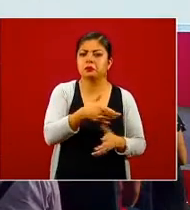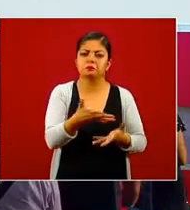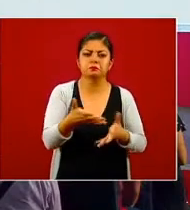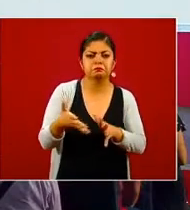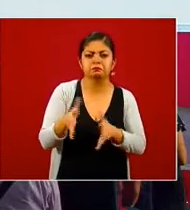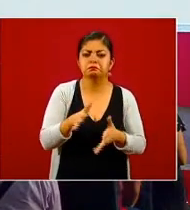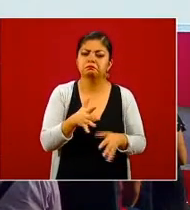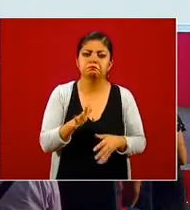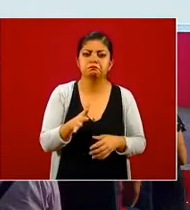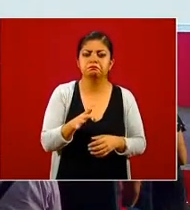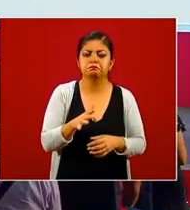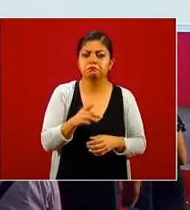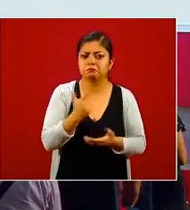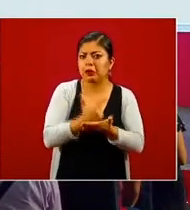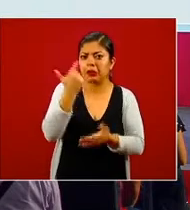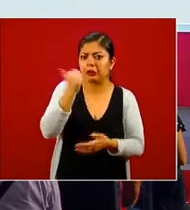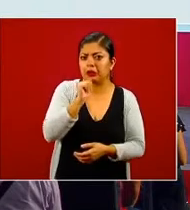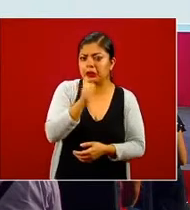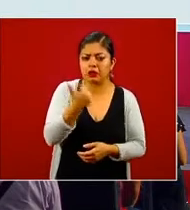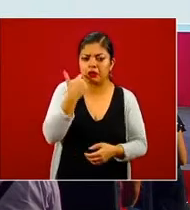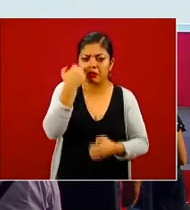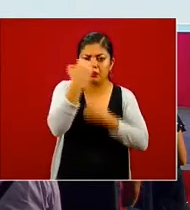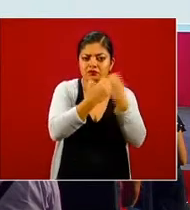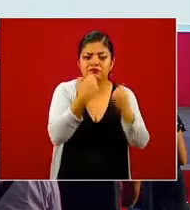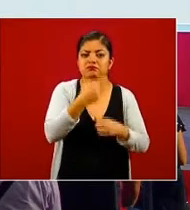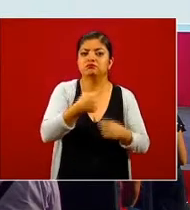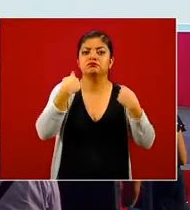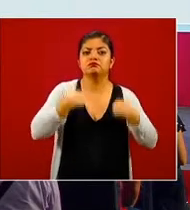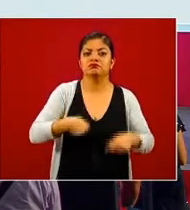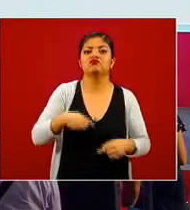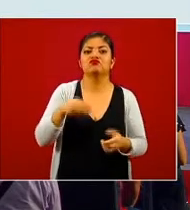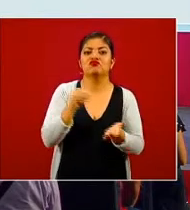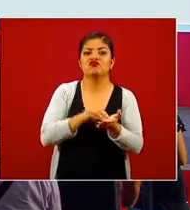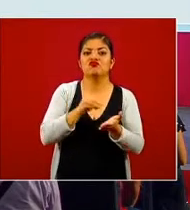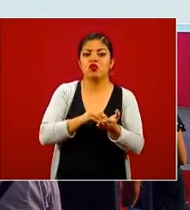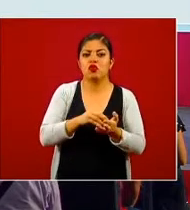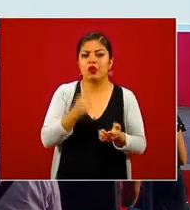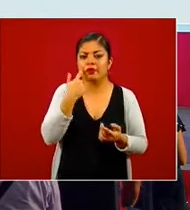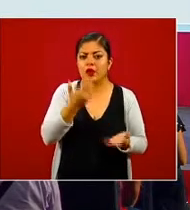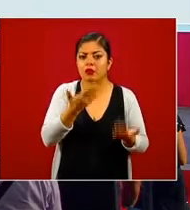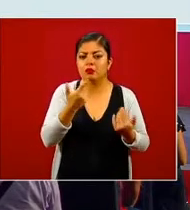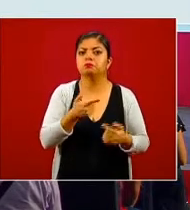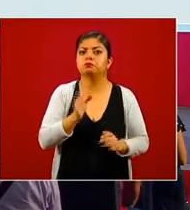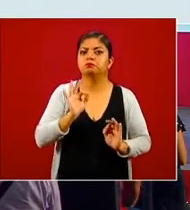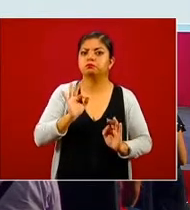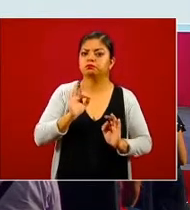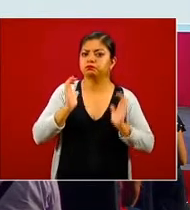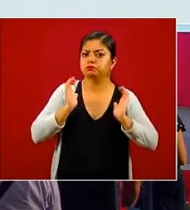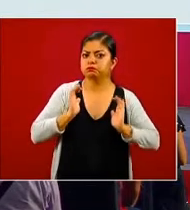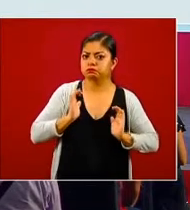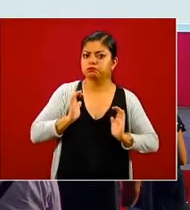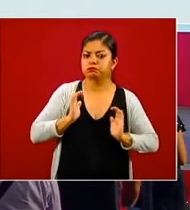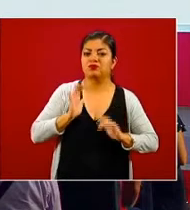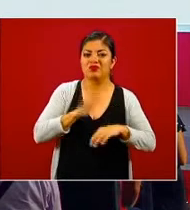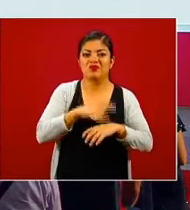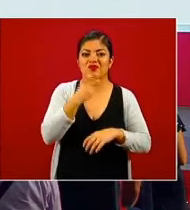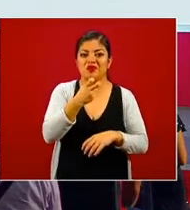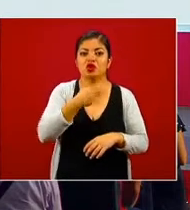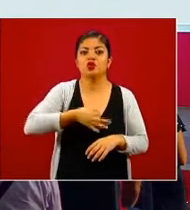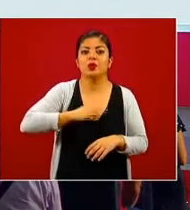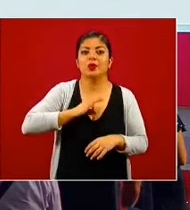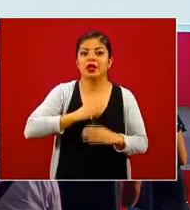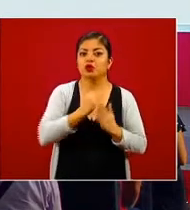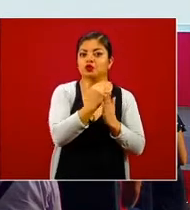people. So people who are exhibiting light signs of COVID means that their immune system